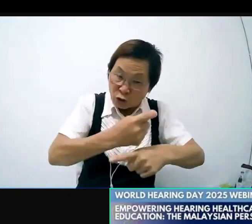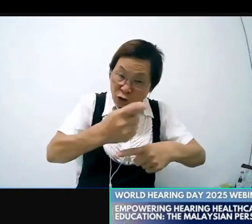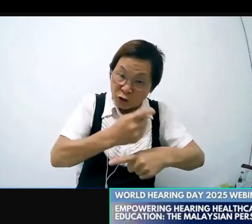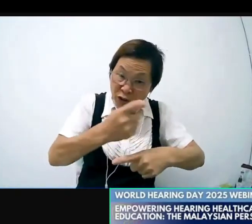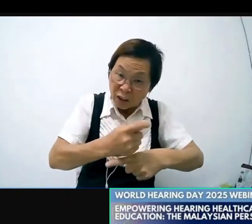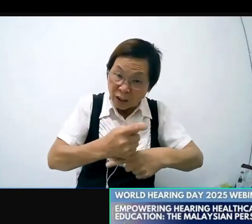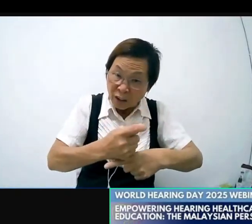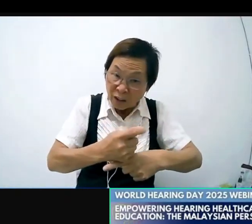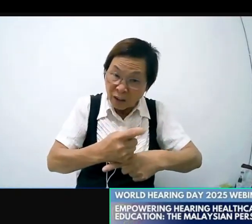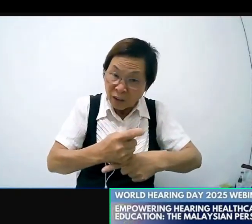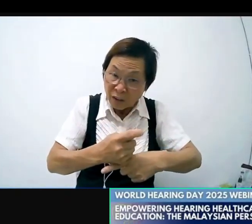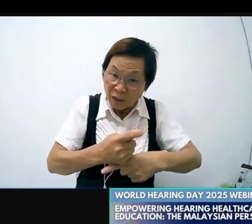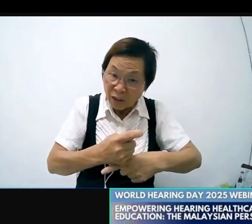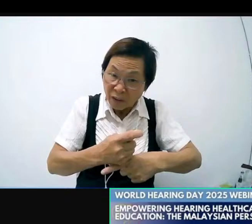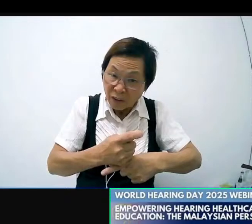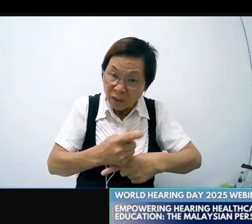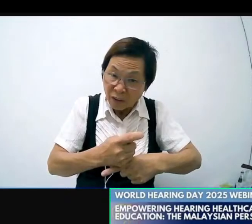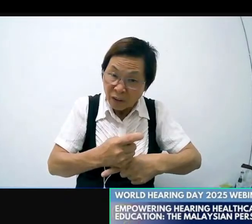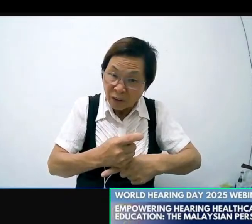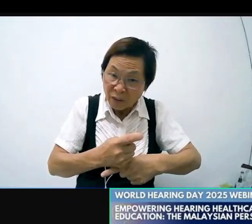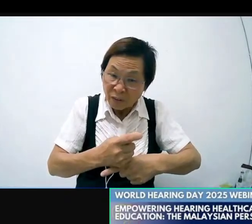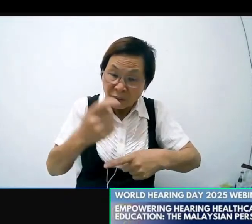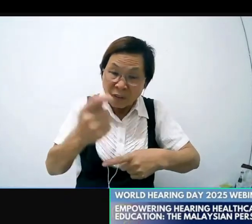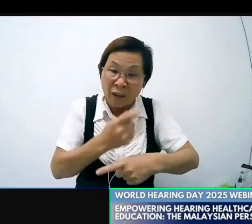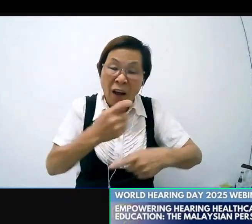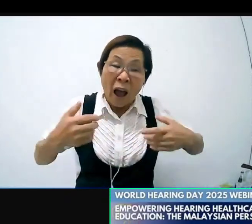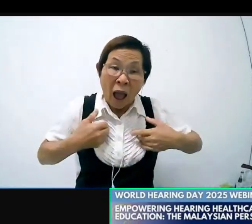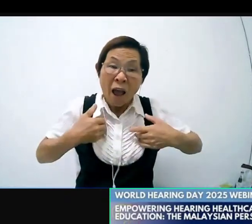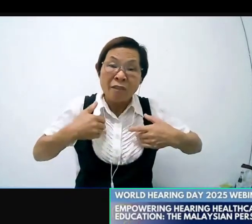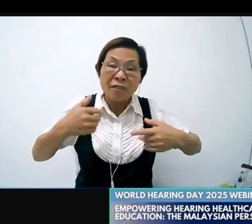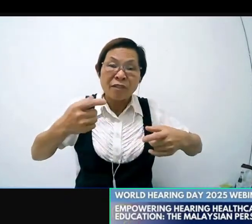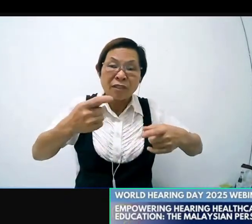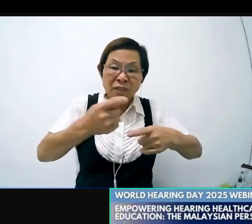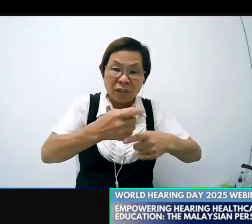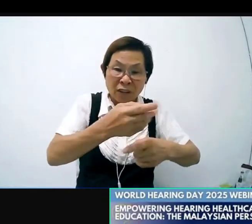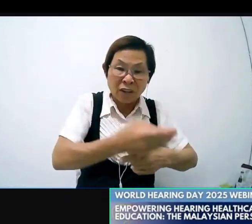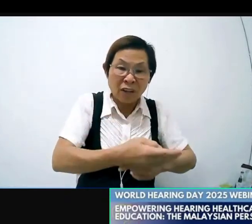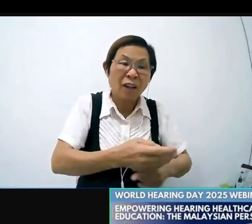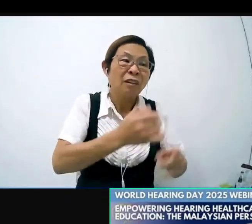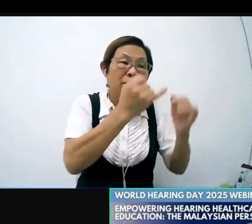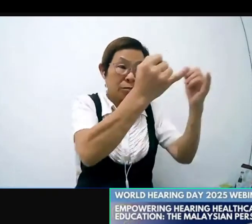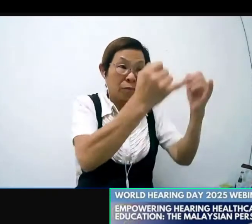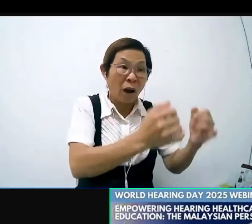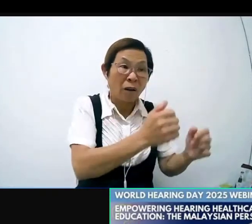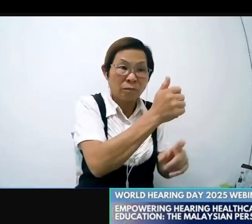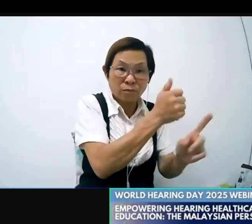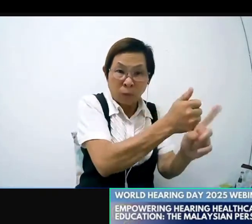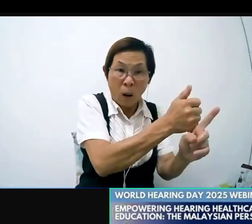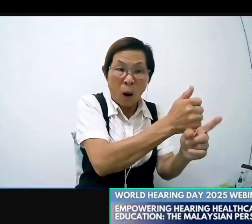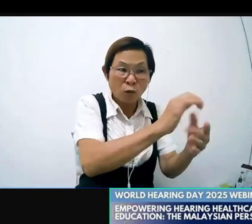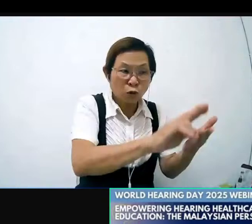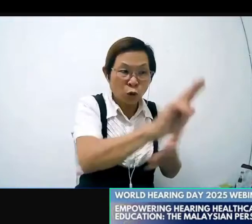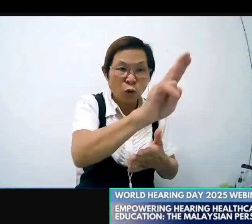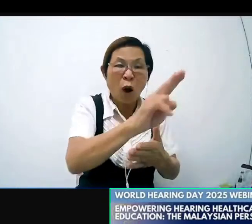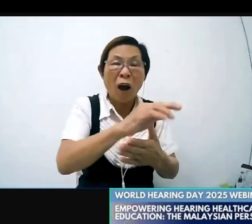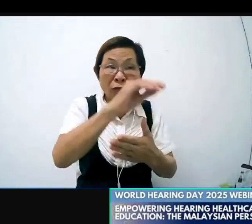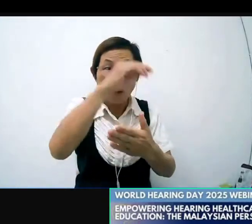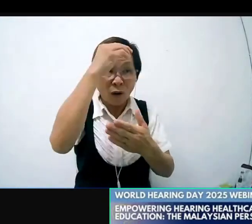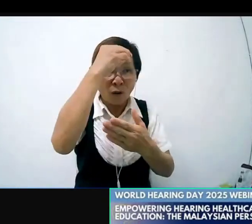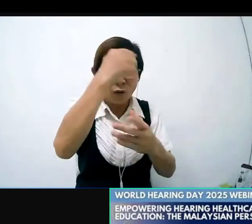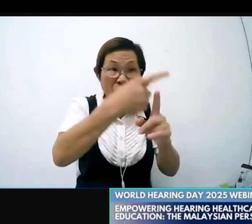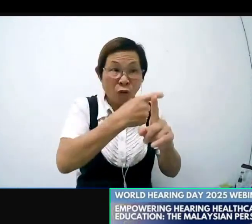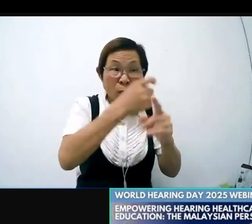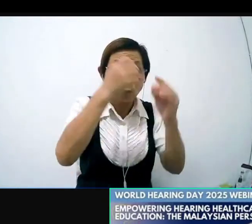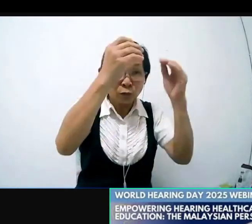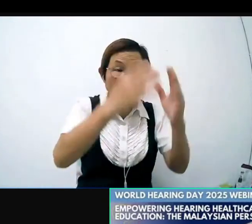both. So the health facilities, individuals or universities get information from teachers, and teachers also get information from